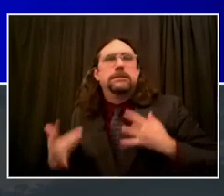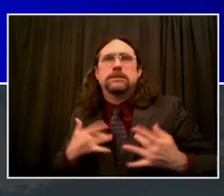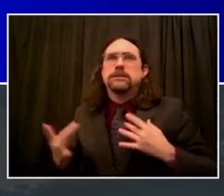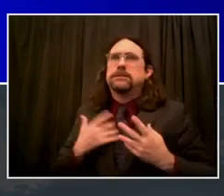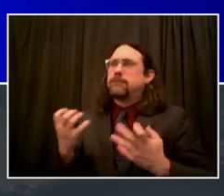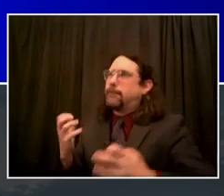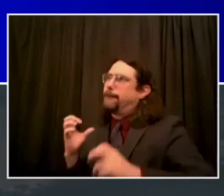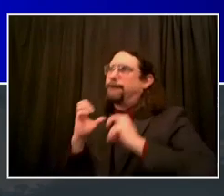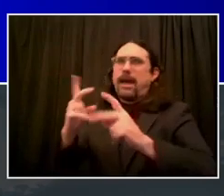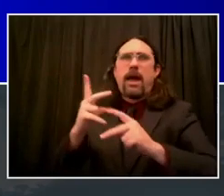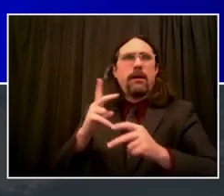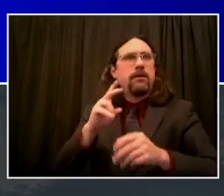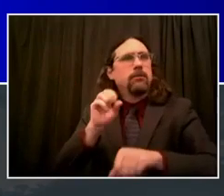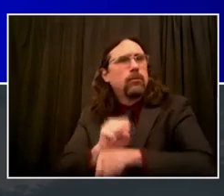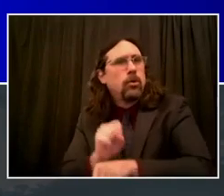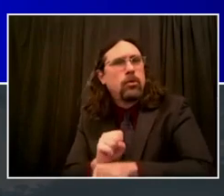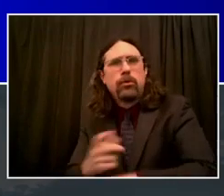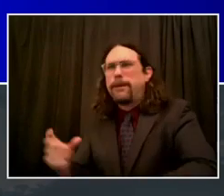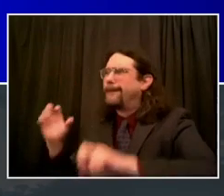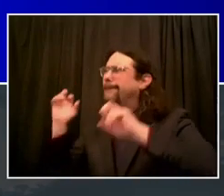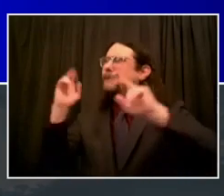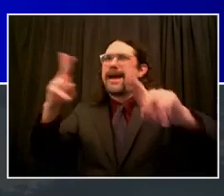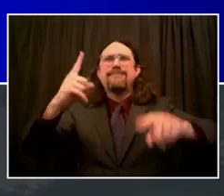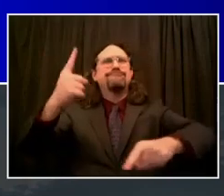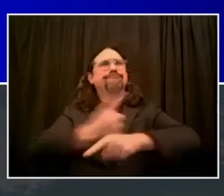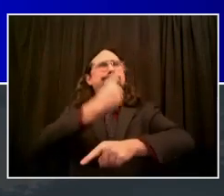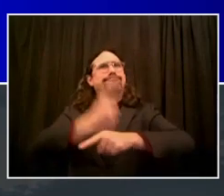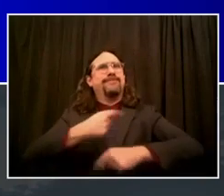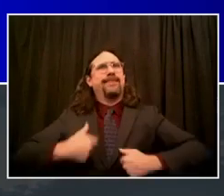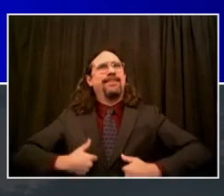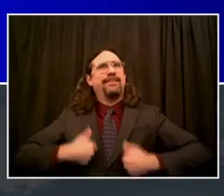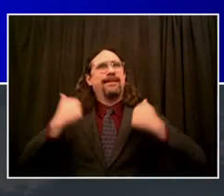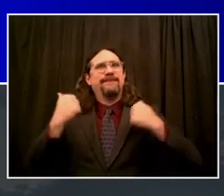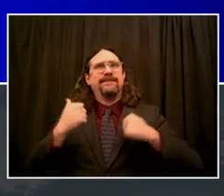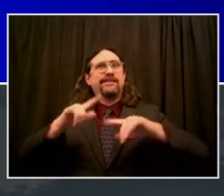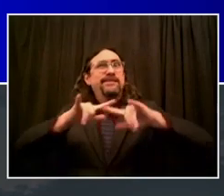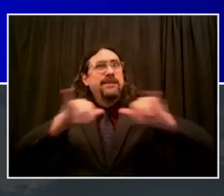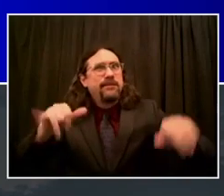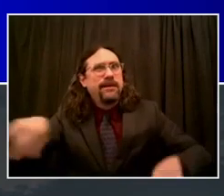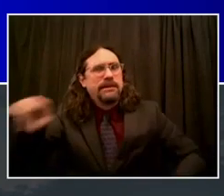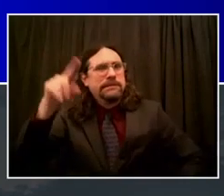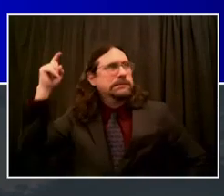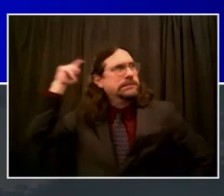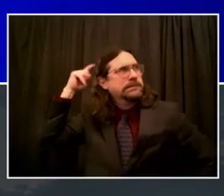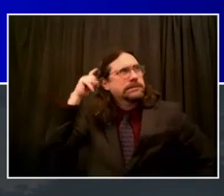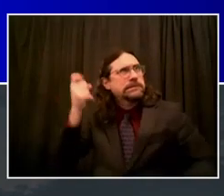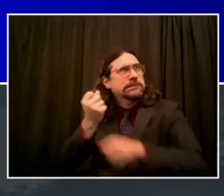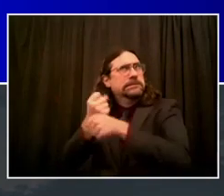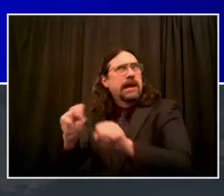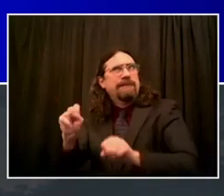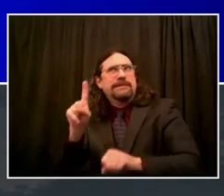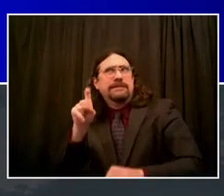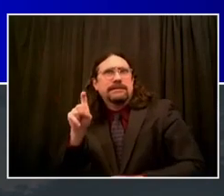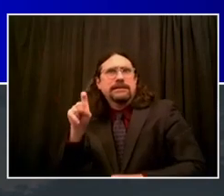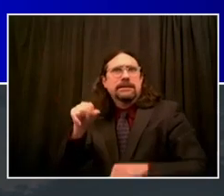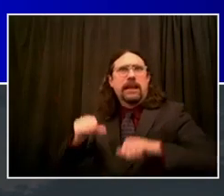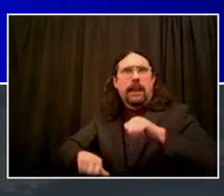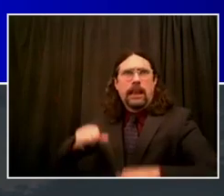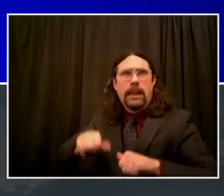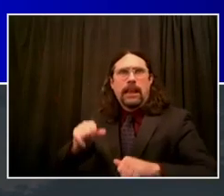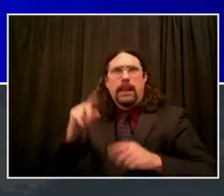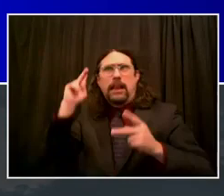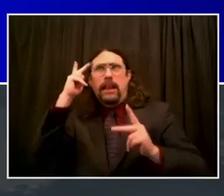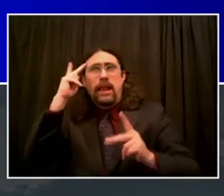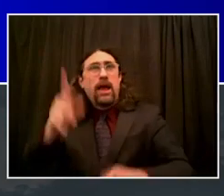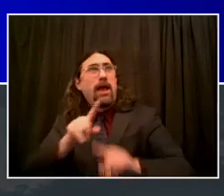know they have to stay safe. And they're especially, I hear it all the time, they want to protect their families. They want to make sure if they go back to work and restore their livelihoods, which their